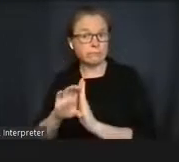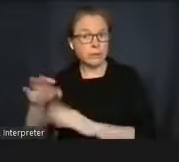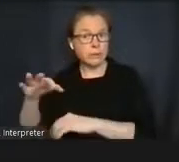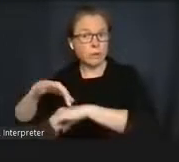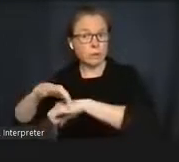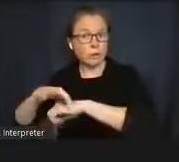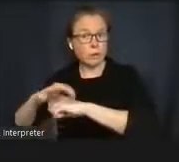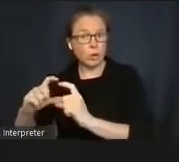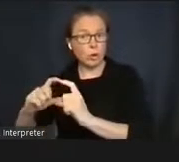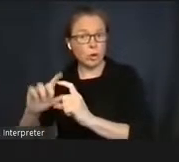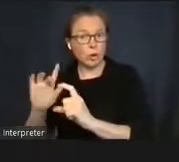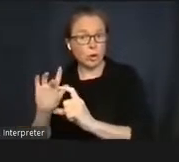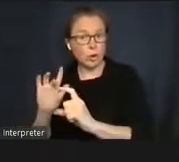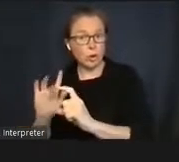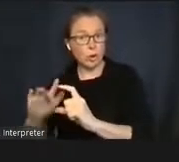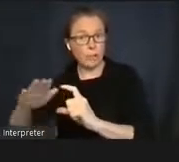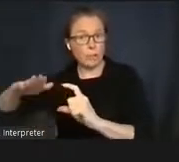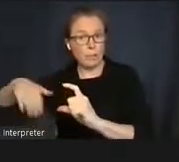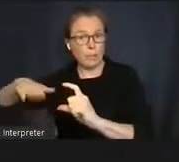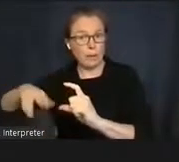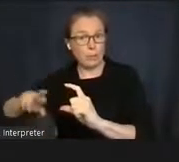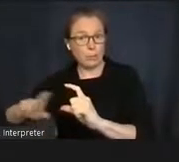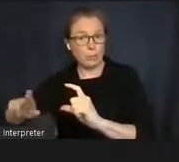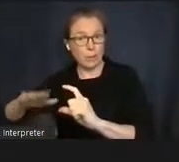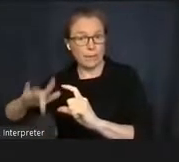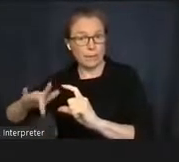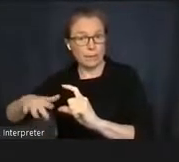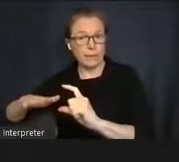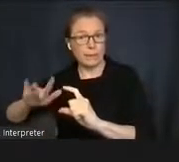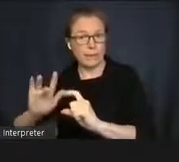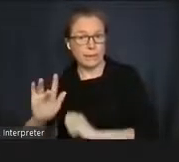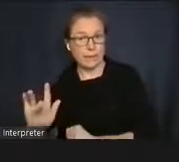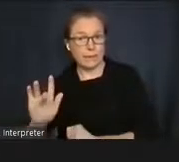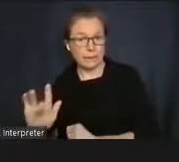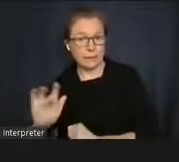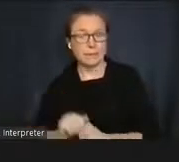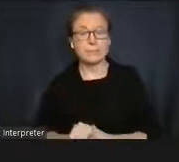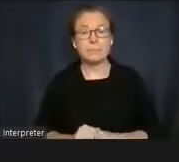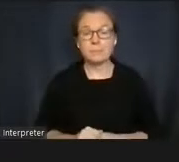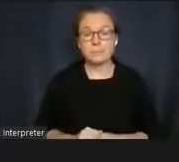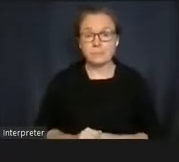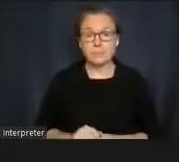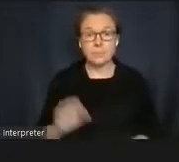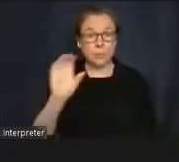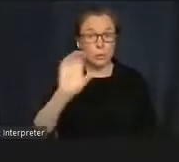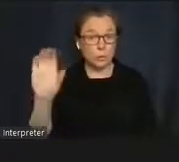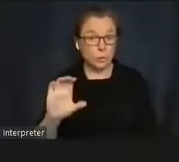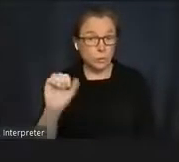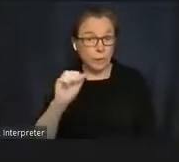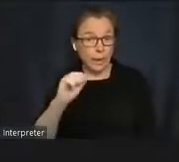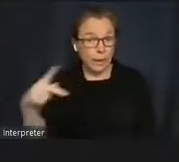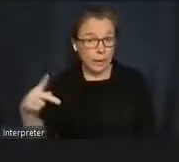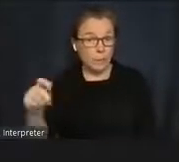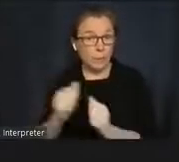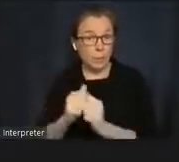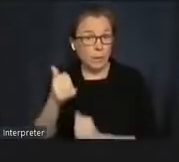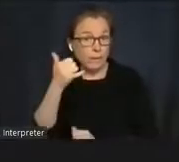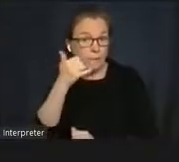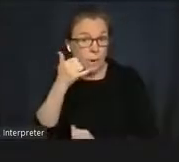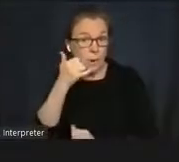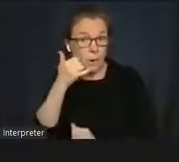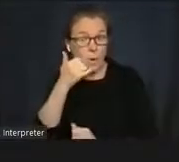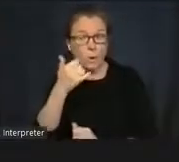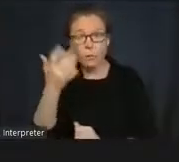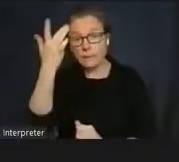interpretation located at the bottom right of your computer screen. If you're using the Zoom app through a mobile device, such as a